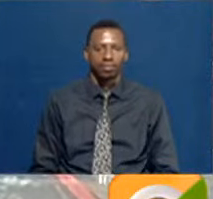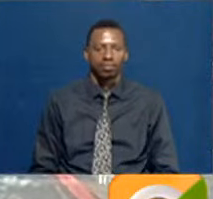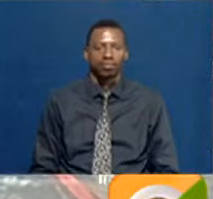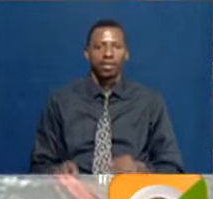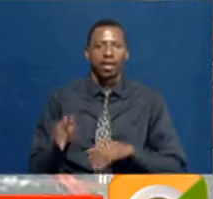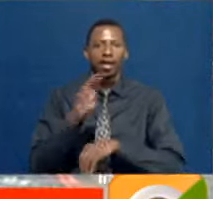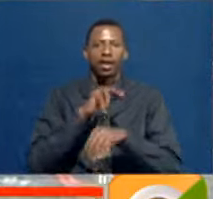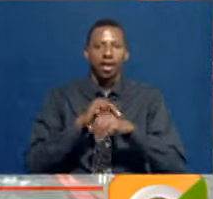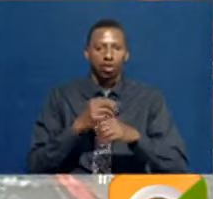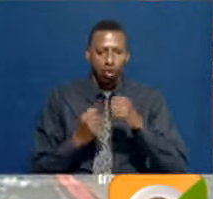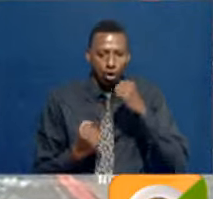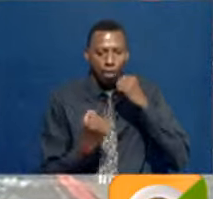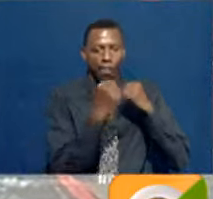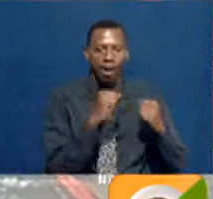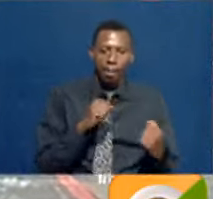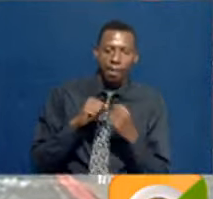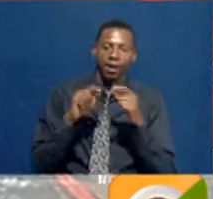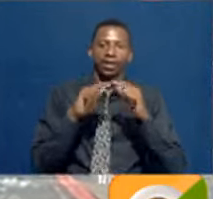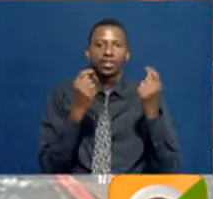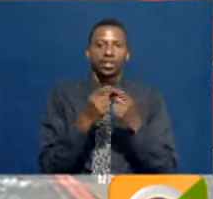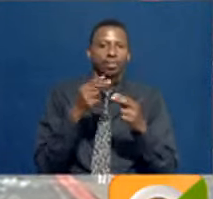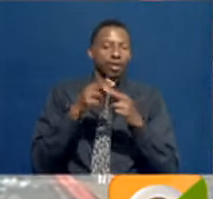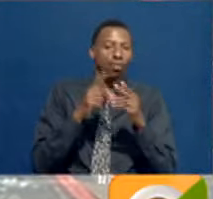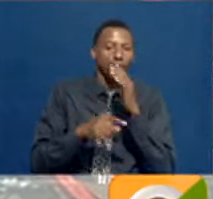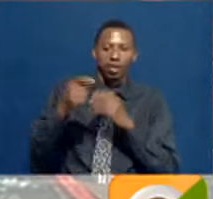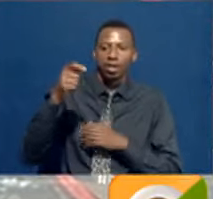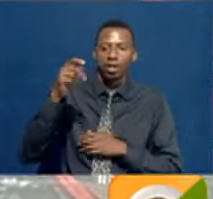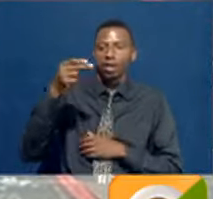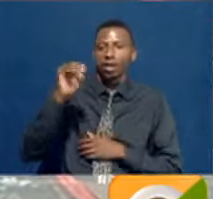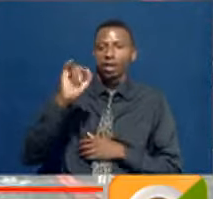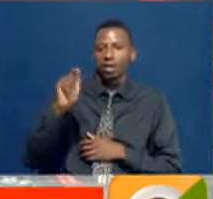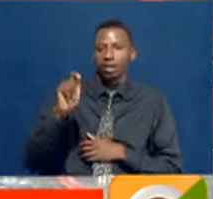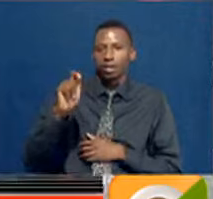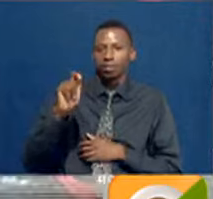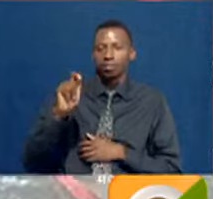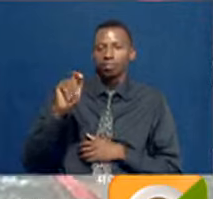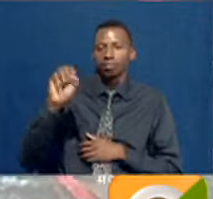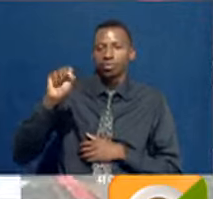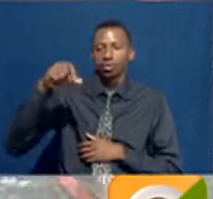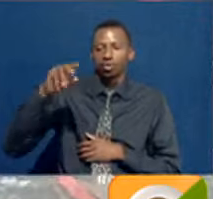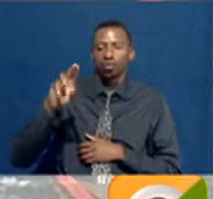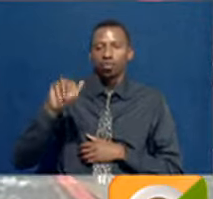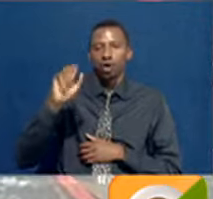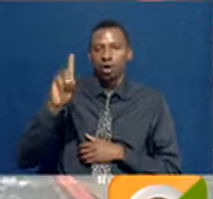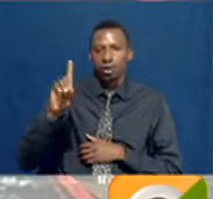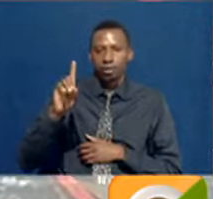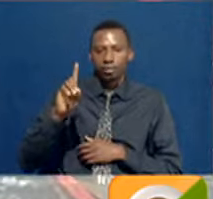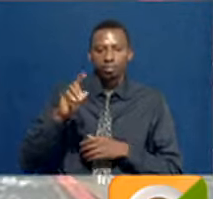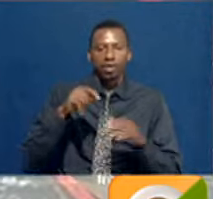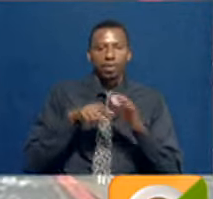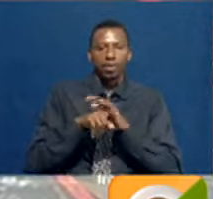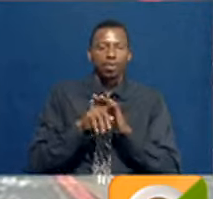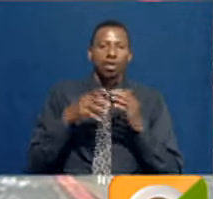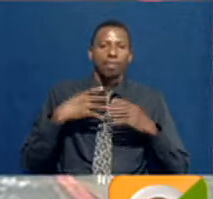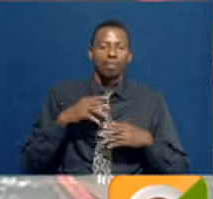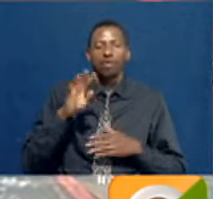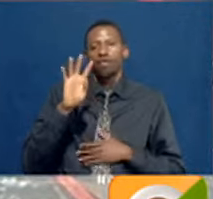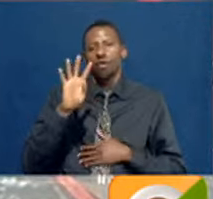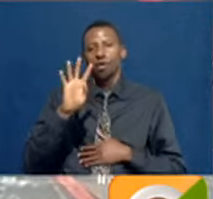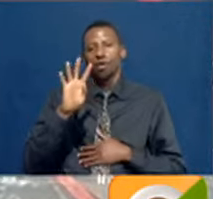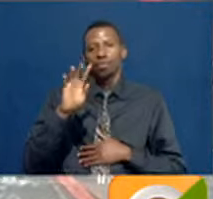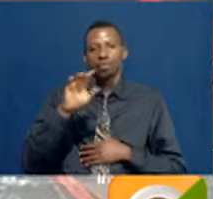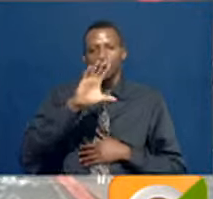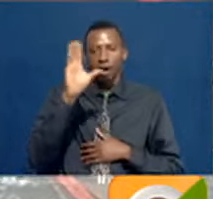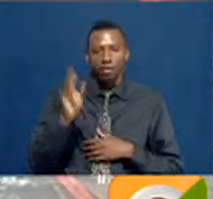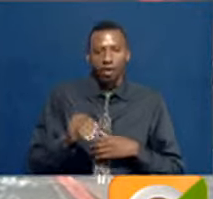The national boxing team, the HIT squad, has entered all 12 boxers from the training camp in Cuba in the Africa Olympic Games boxing qualifiers